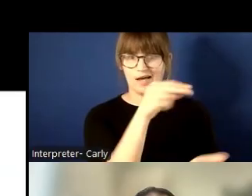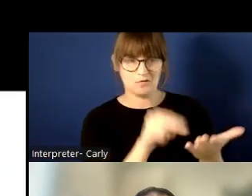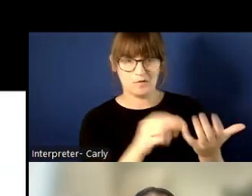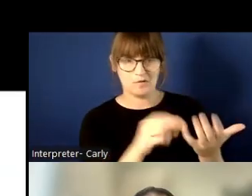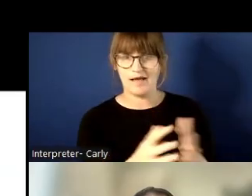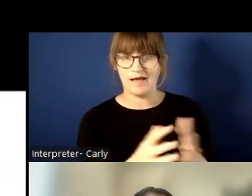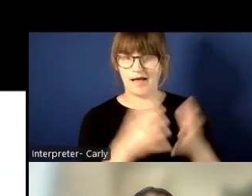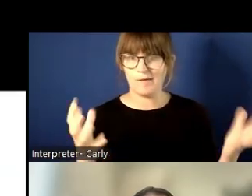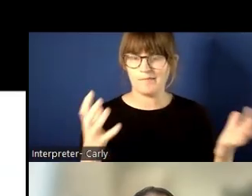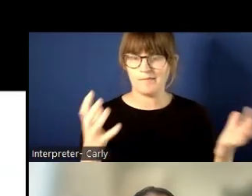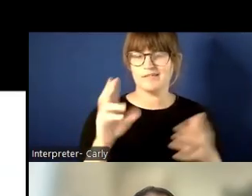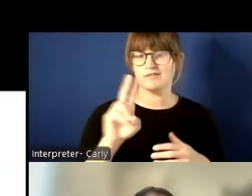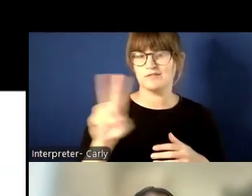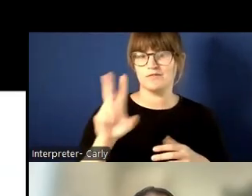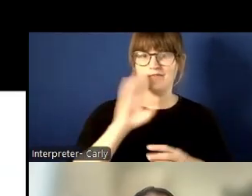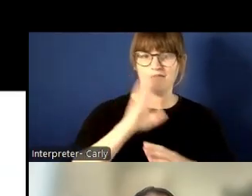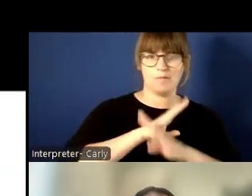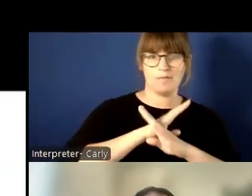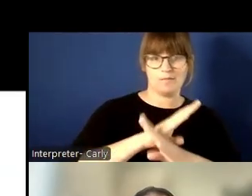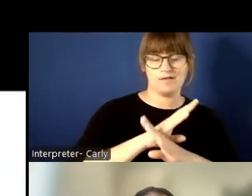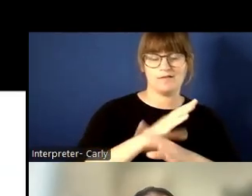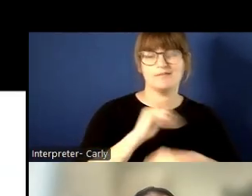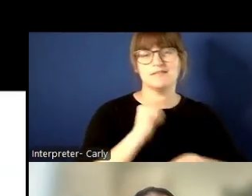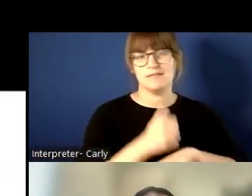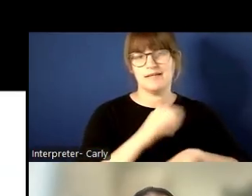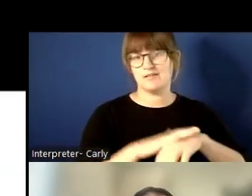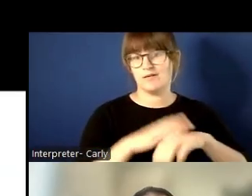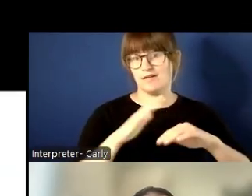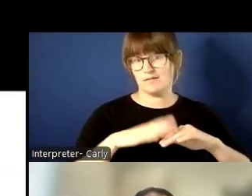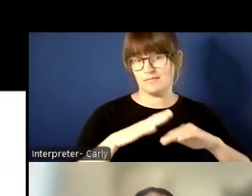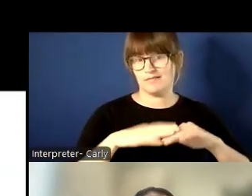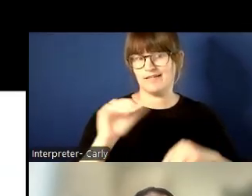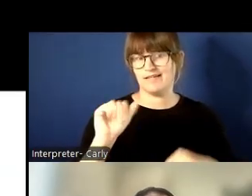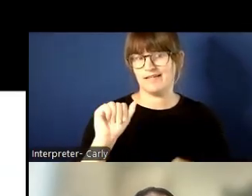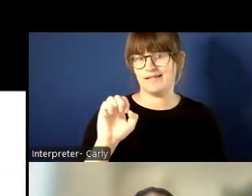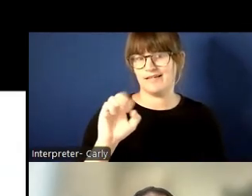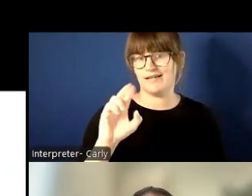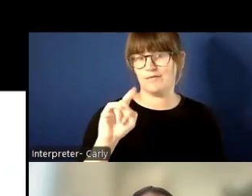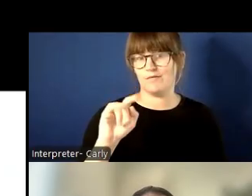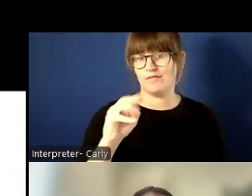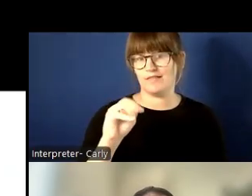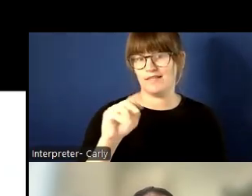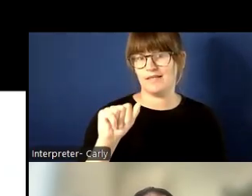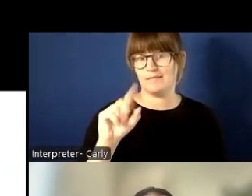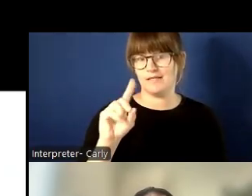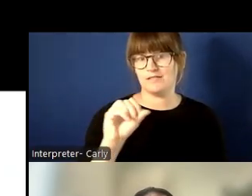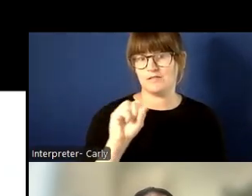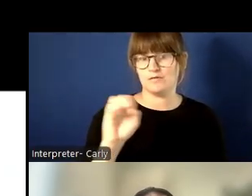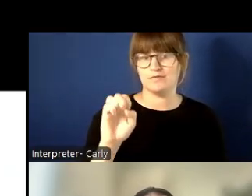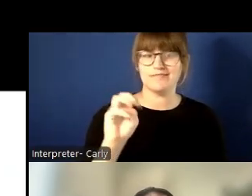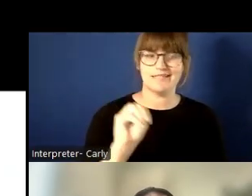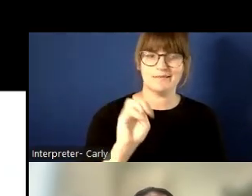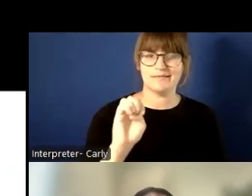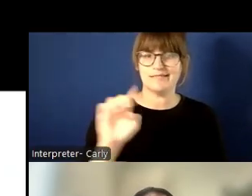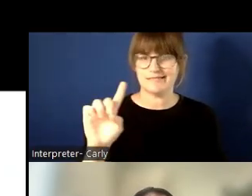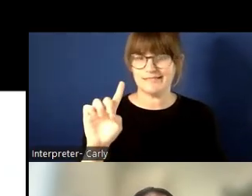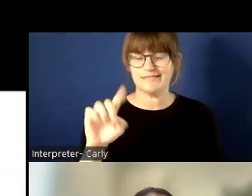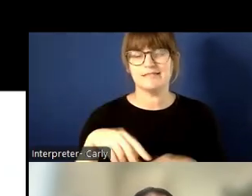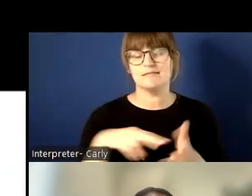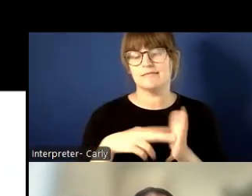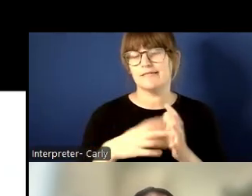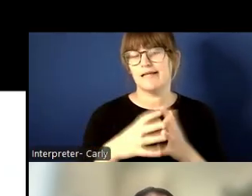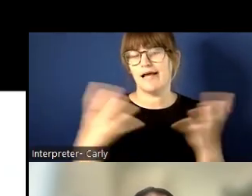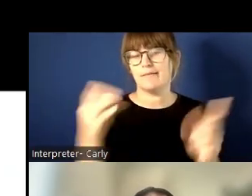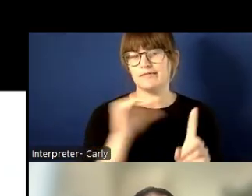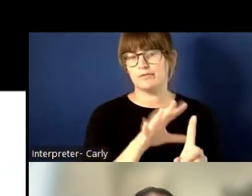of the UV radiation it blocks, and it's based on a minimal erythema dose, or MED, which is basically saying how much exposure